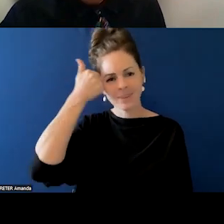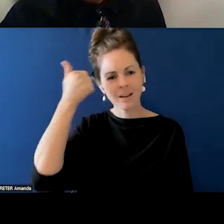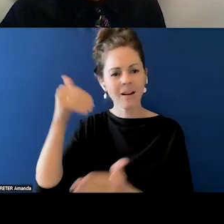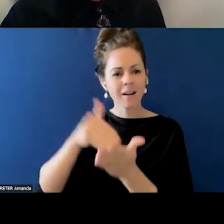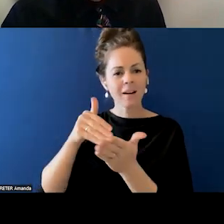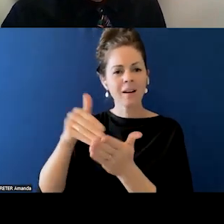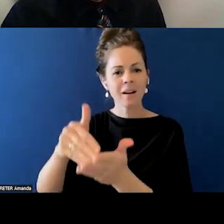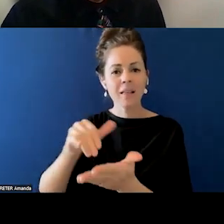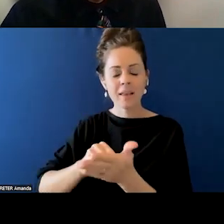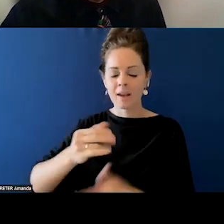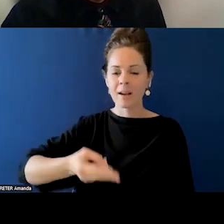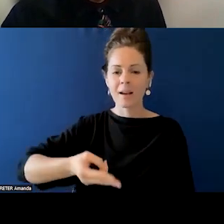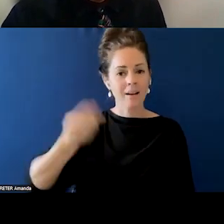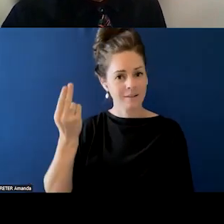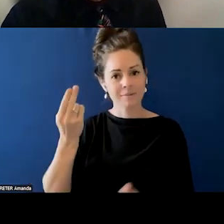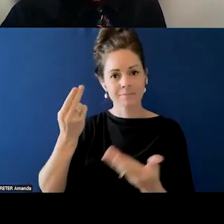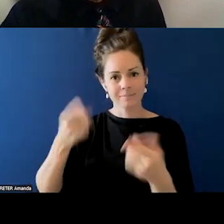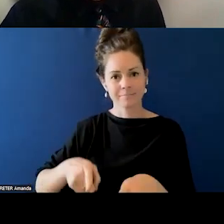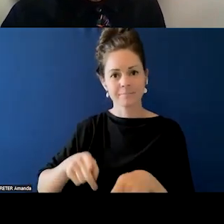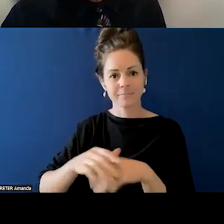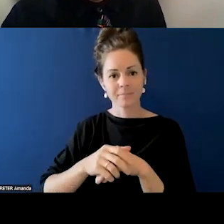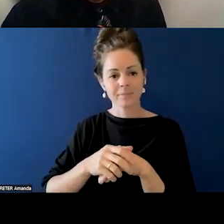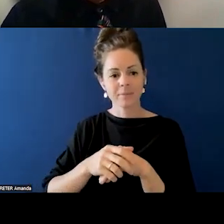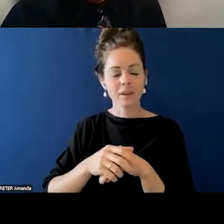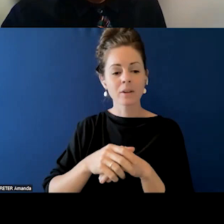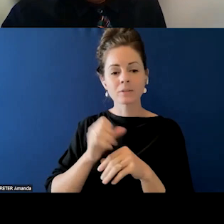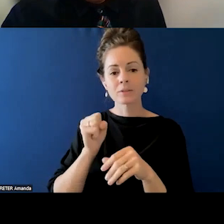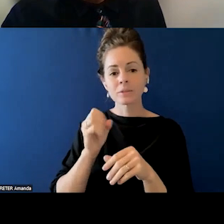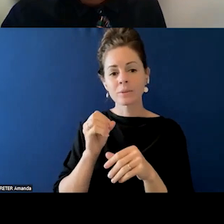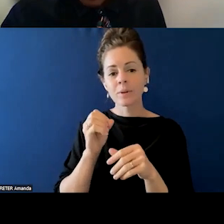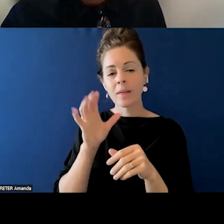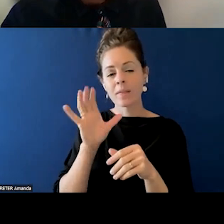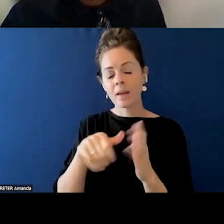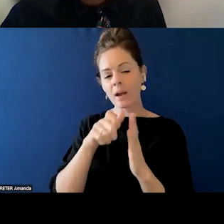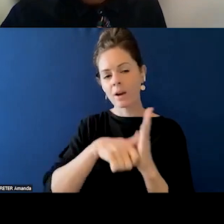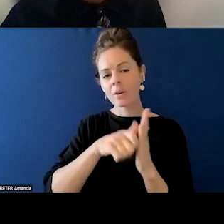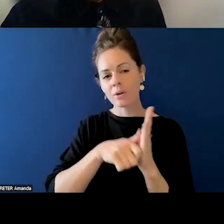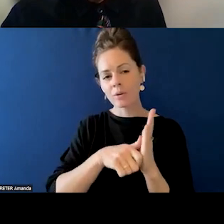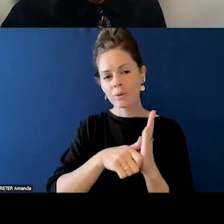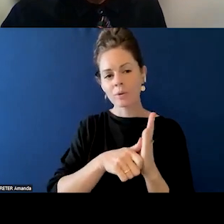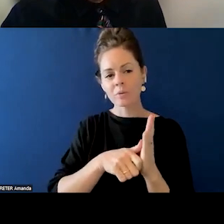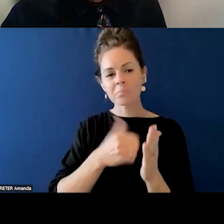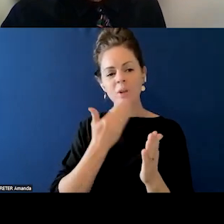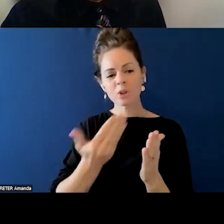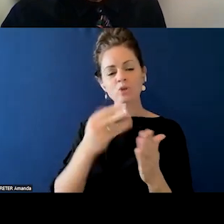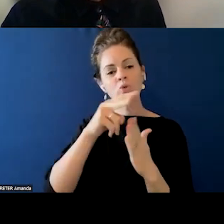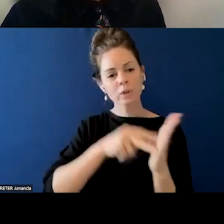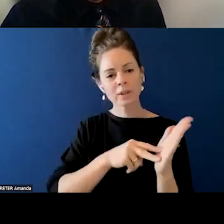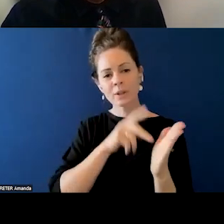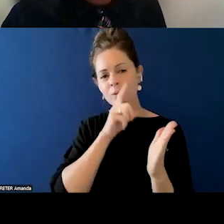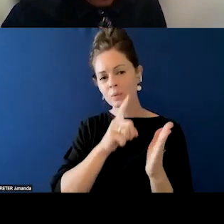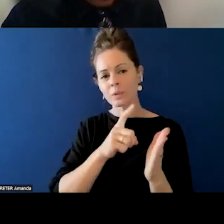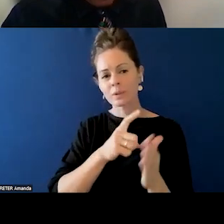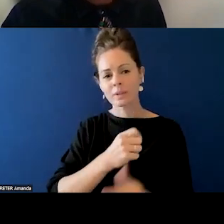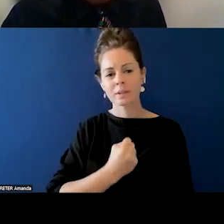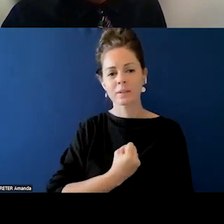that there's high prevalence with that. I'd ask you to reference this particular article because it is profound, and it's spoken